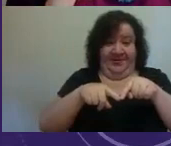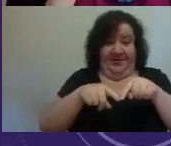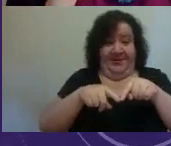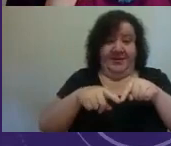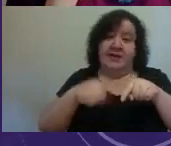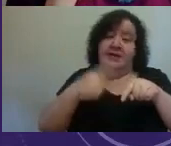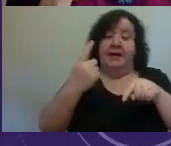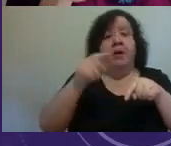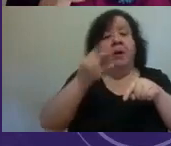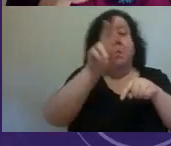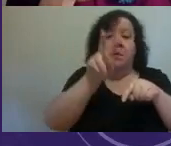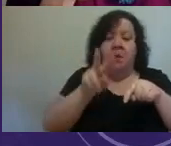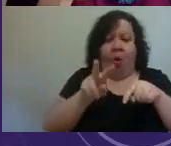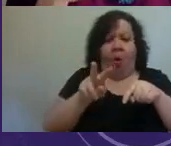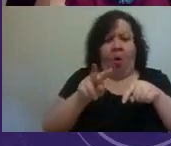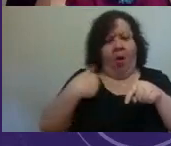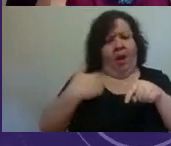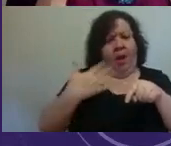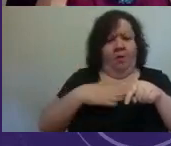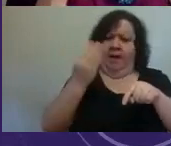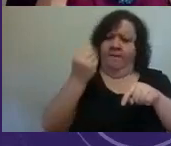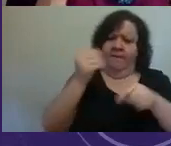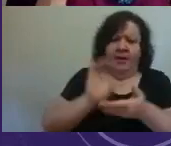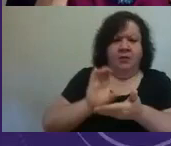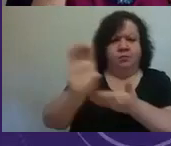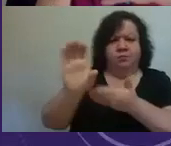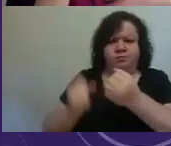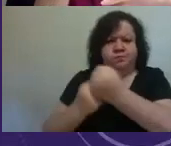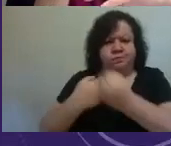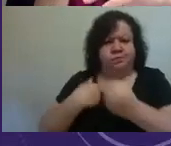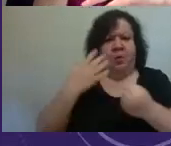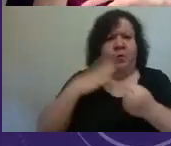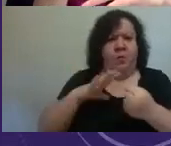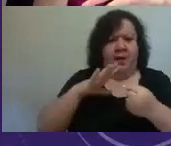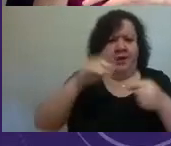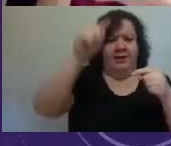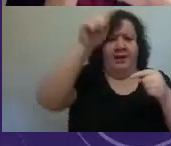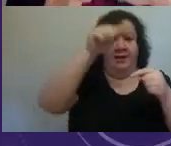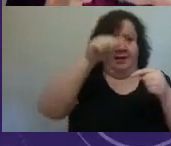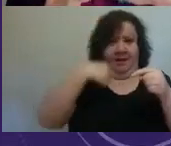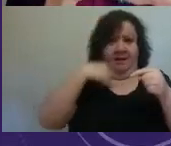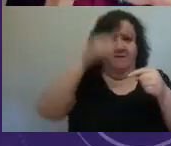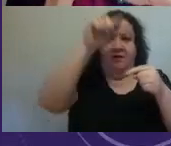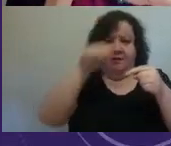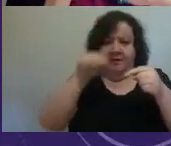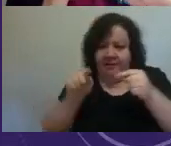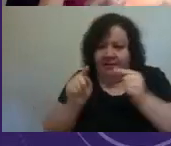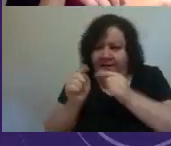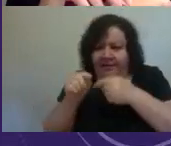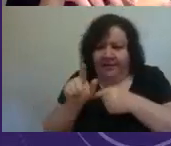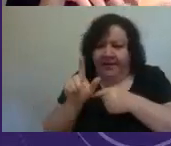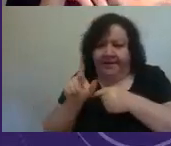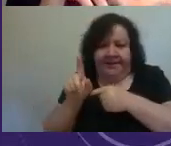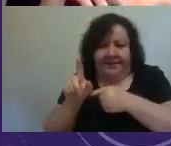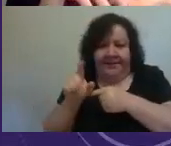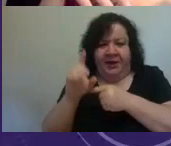will say donate. And people are supposed to click the button. So that is what a form button is. Another example is if you